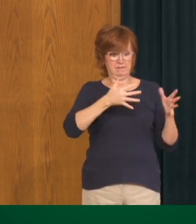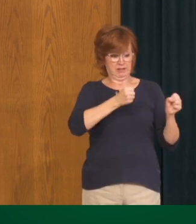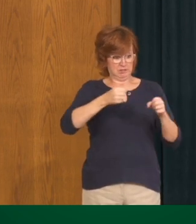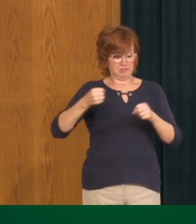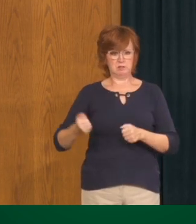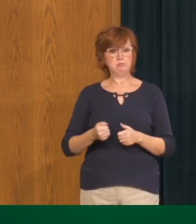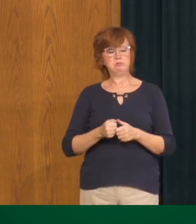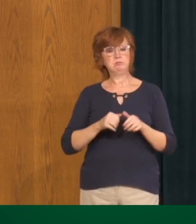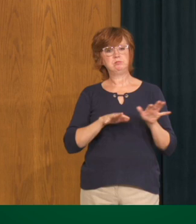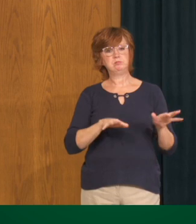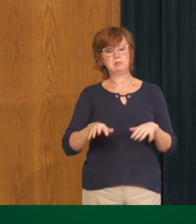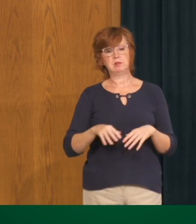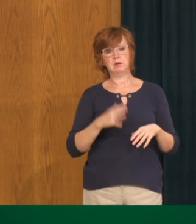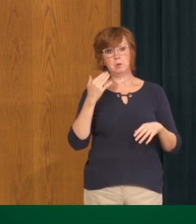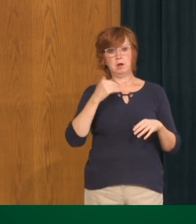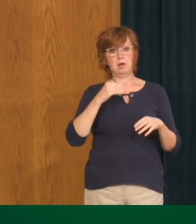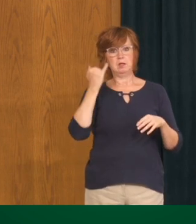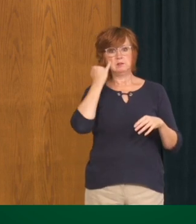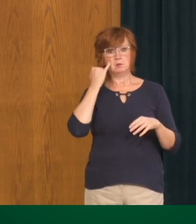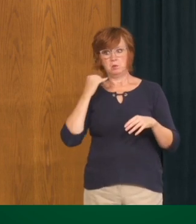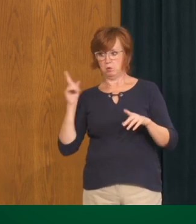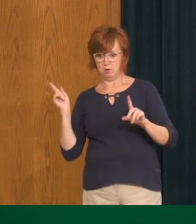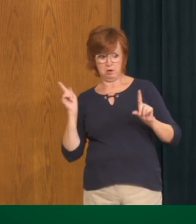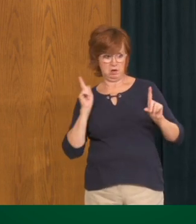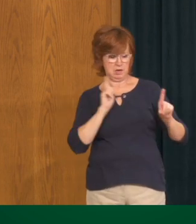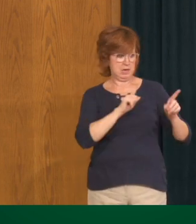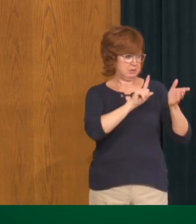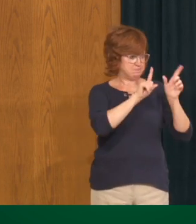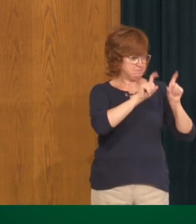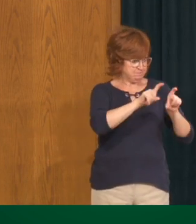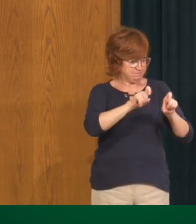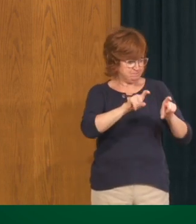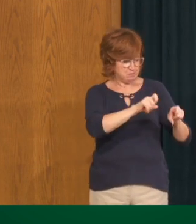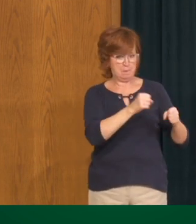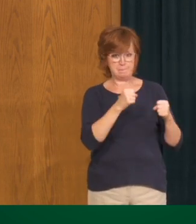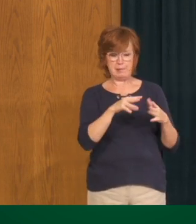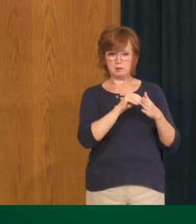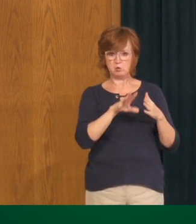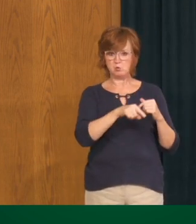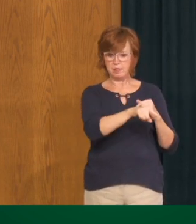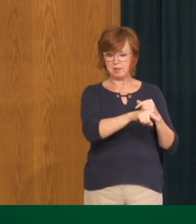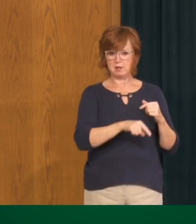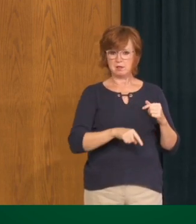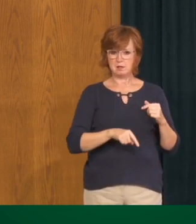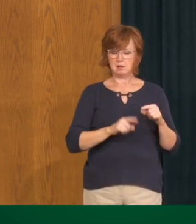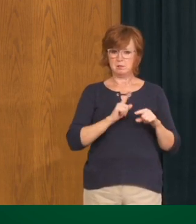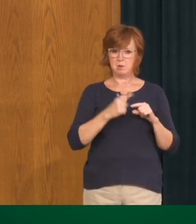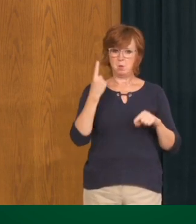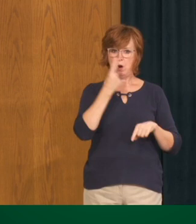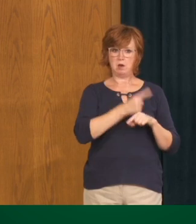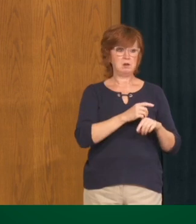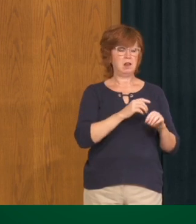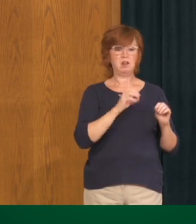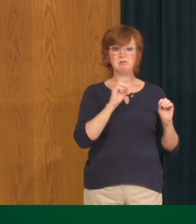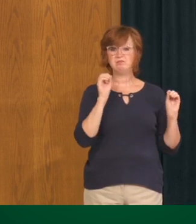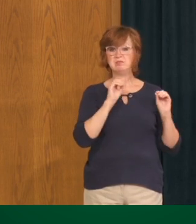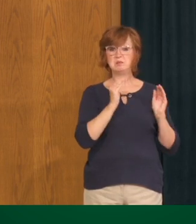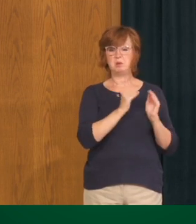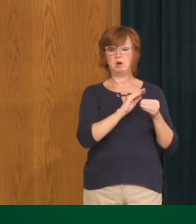one day, it tells you nothing about the next day. So there may be settings where you have ongoing clusters or cases where it may be applied in a